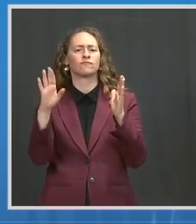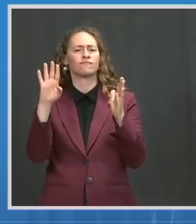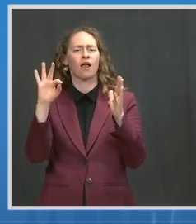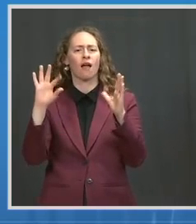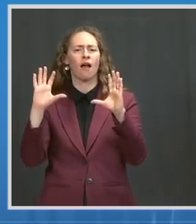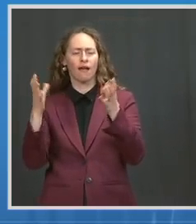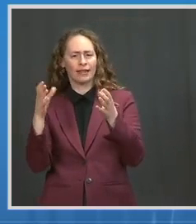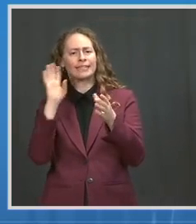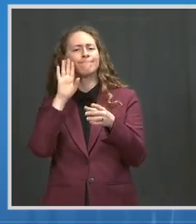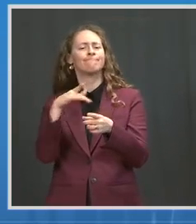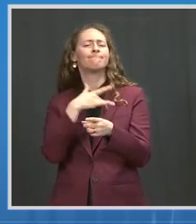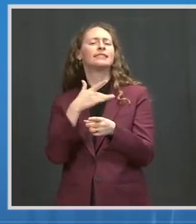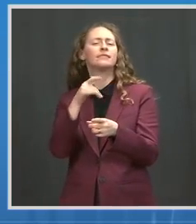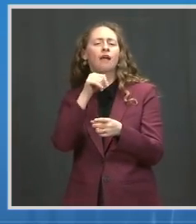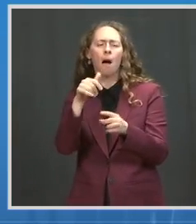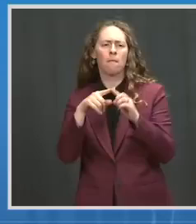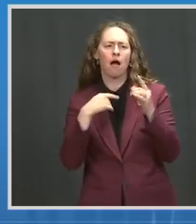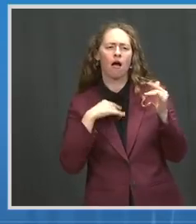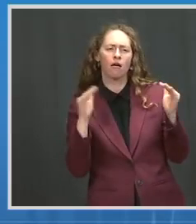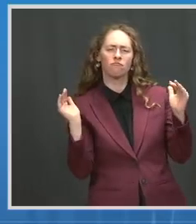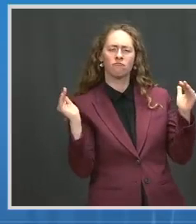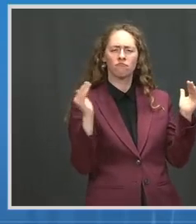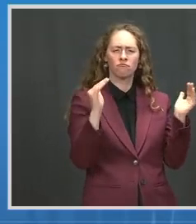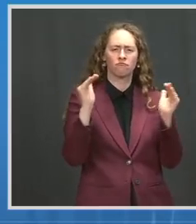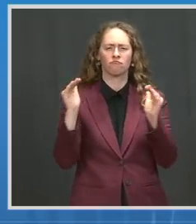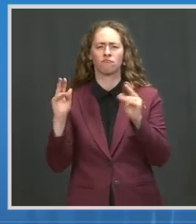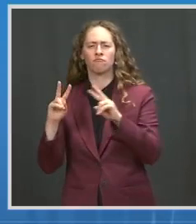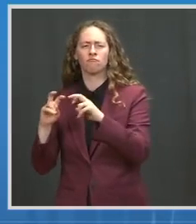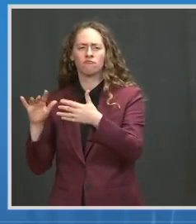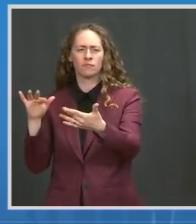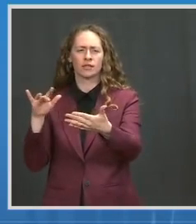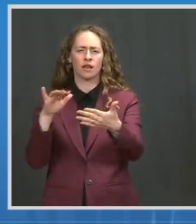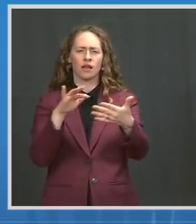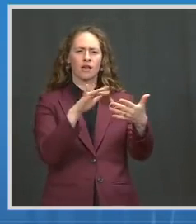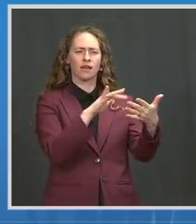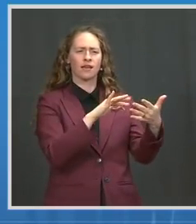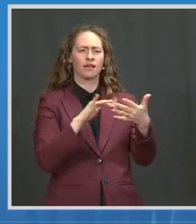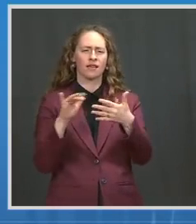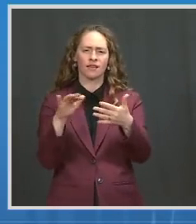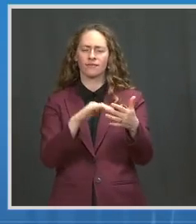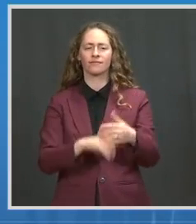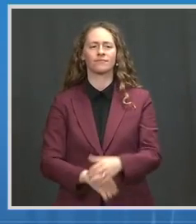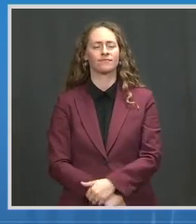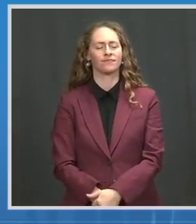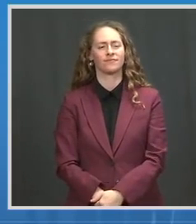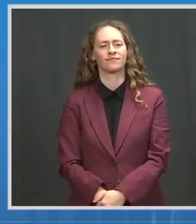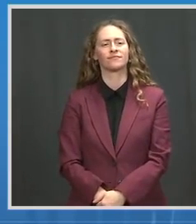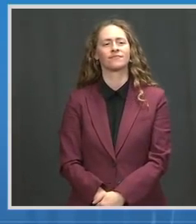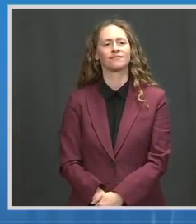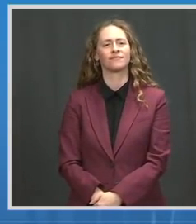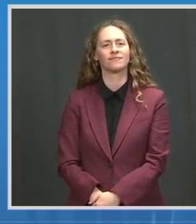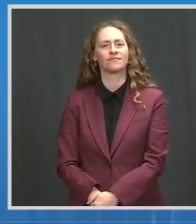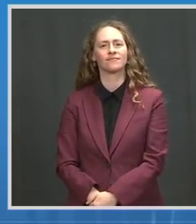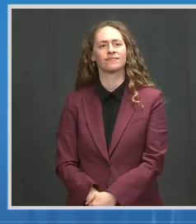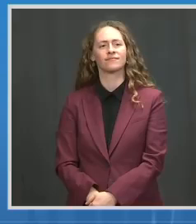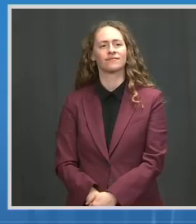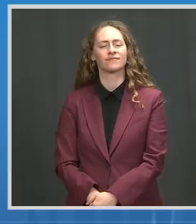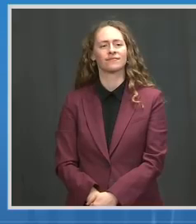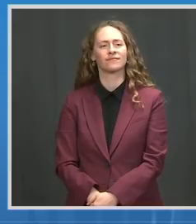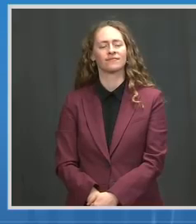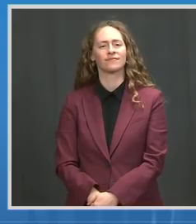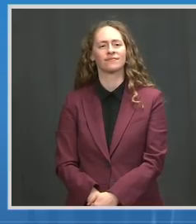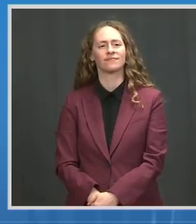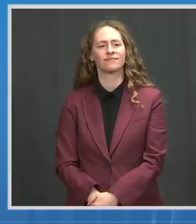and December of 2020 before vaccine rollout with data from April and May after vaccine rollout, and